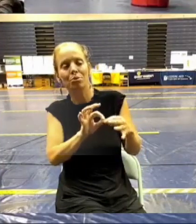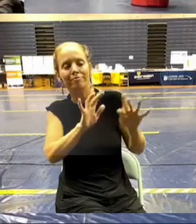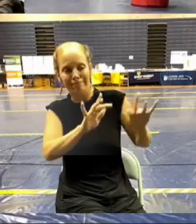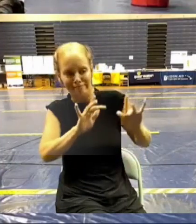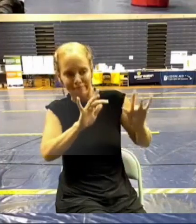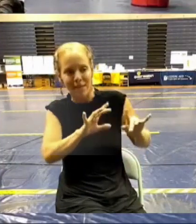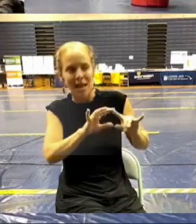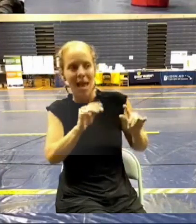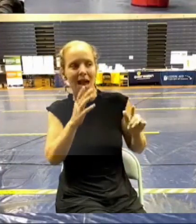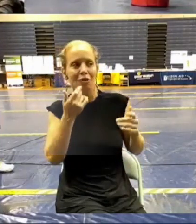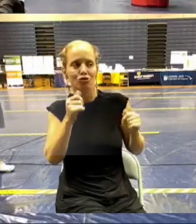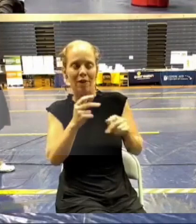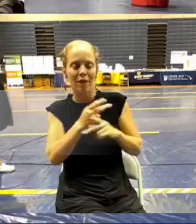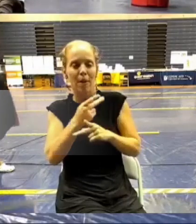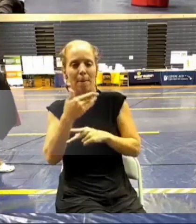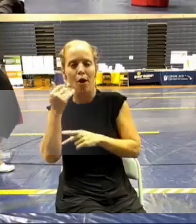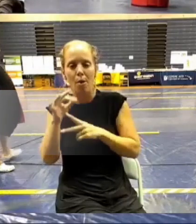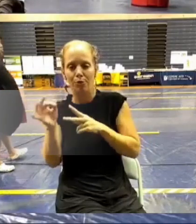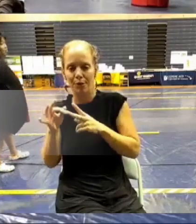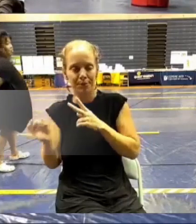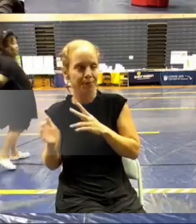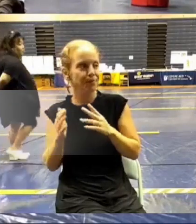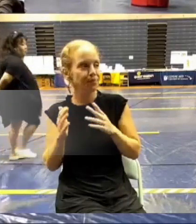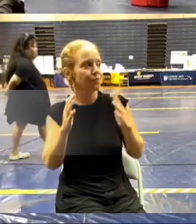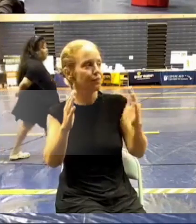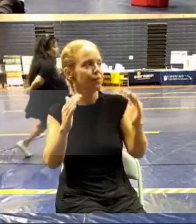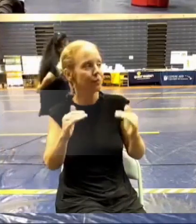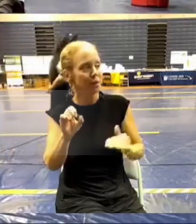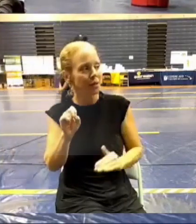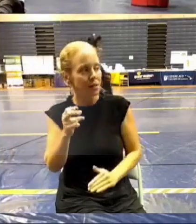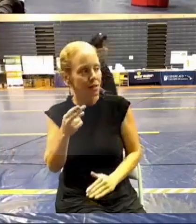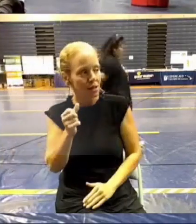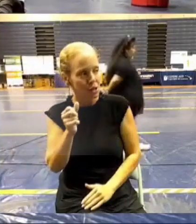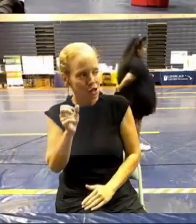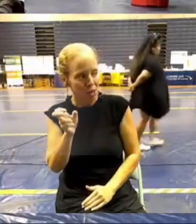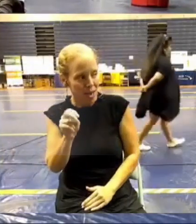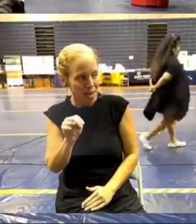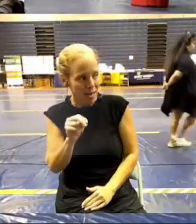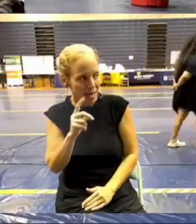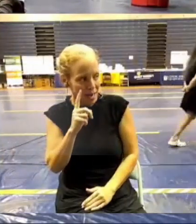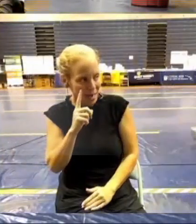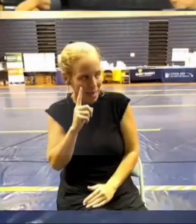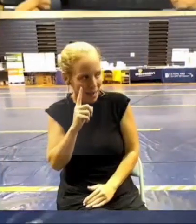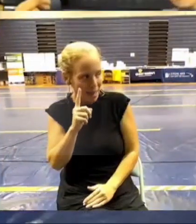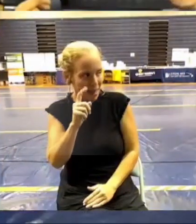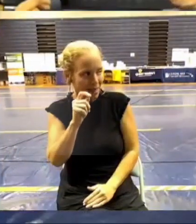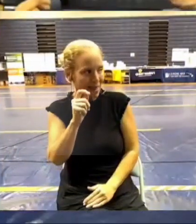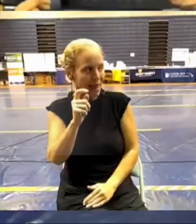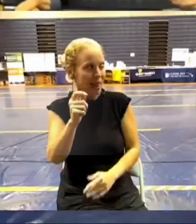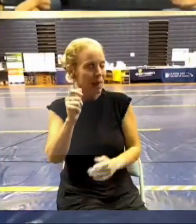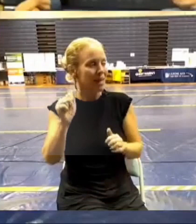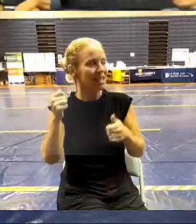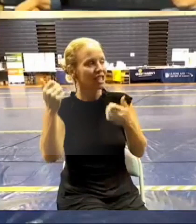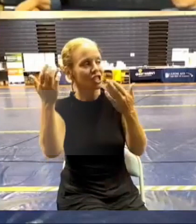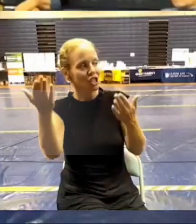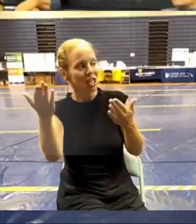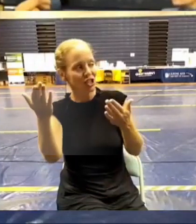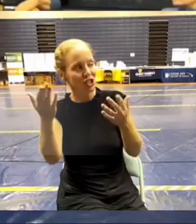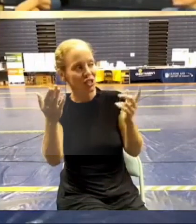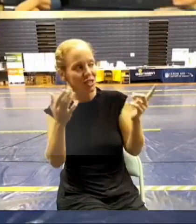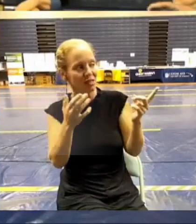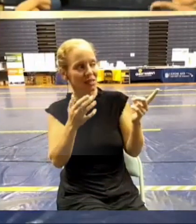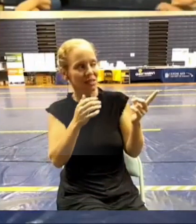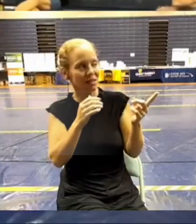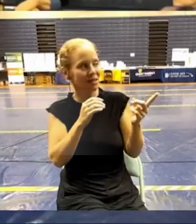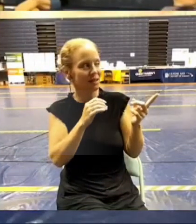you. Thank you, Mayor. Shannon? Okay, so I think I just have just a little bit of a suggestion rather than a